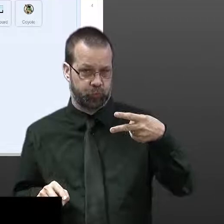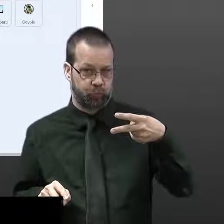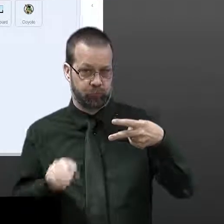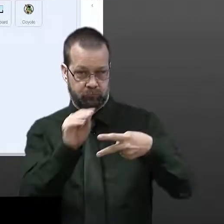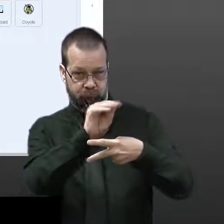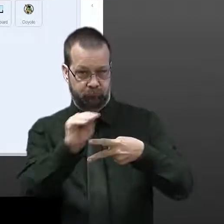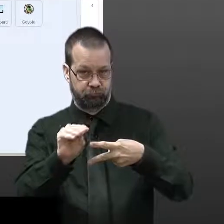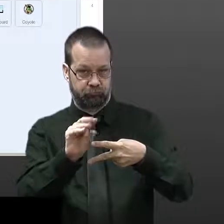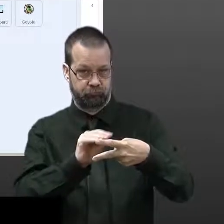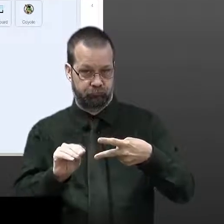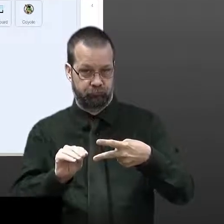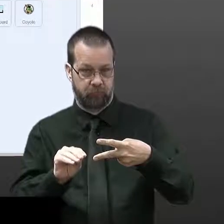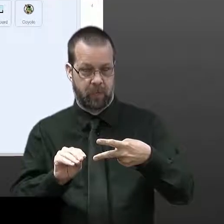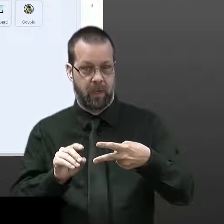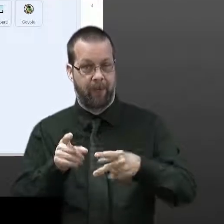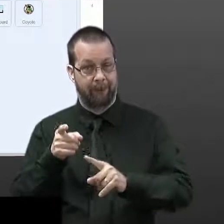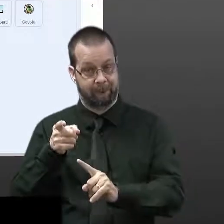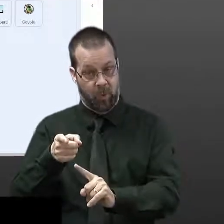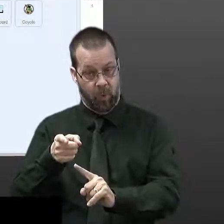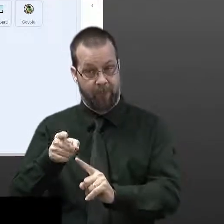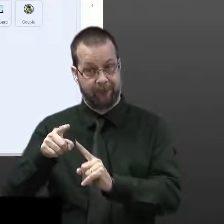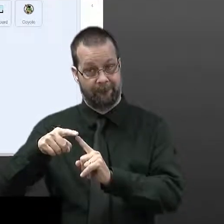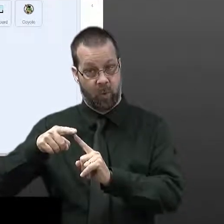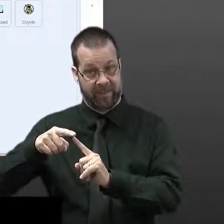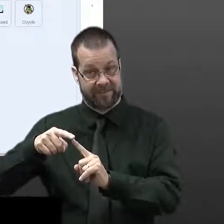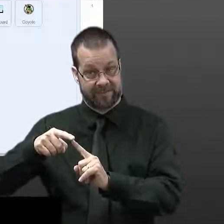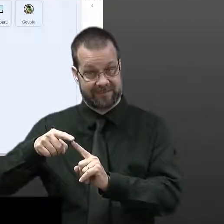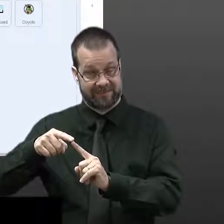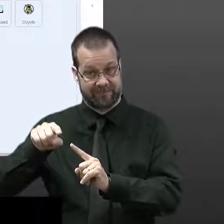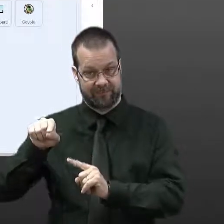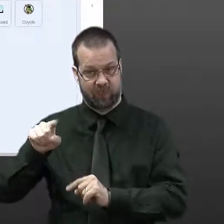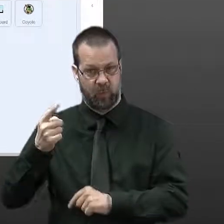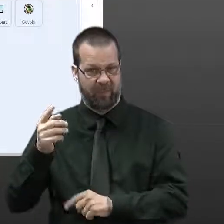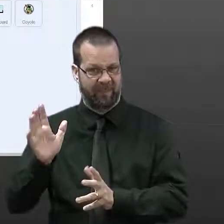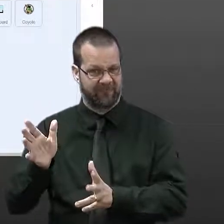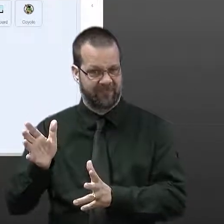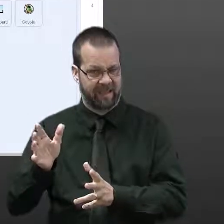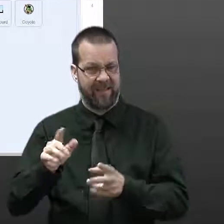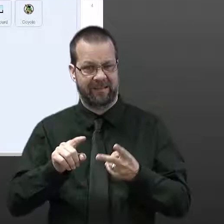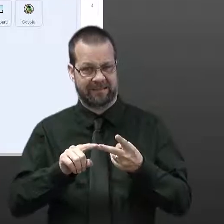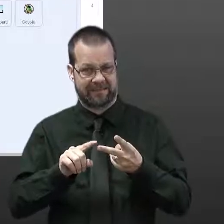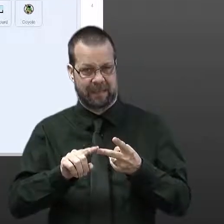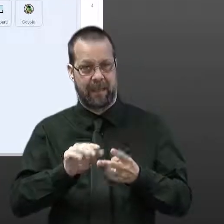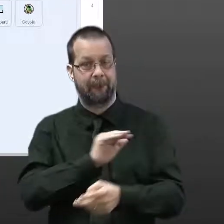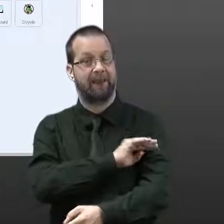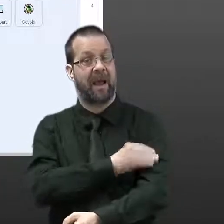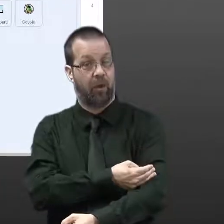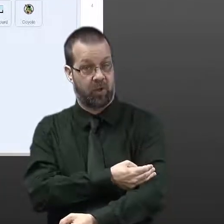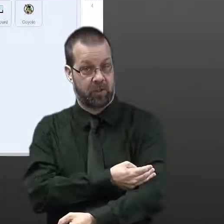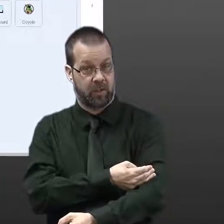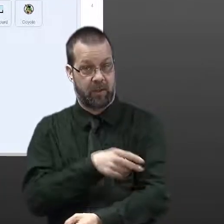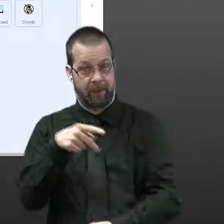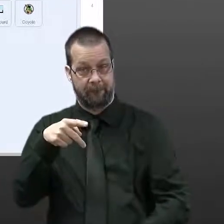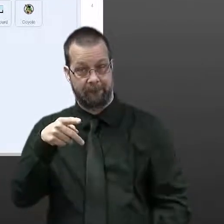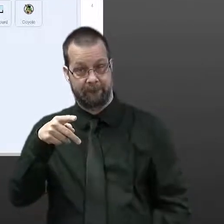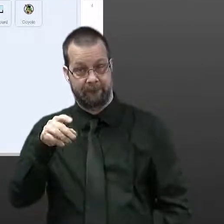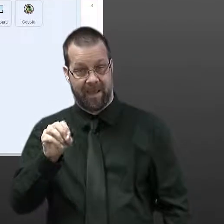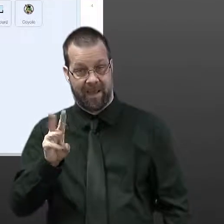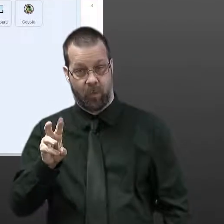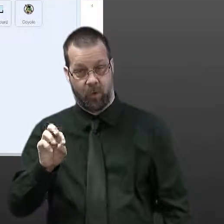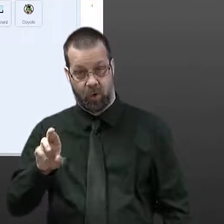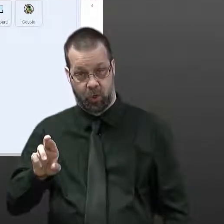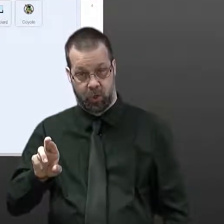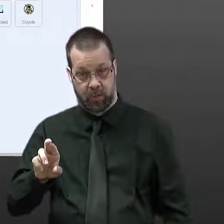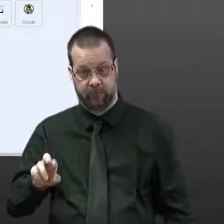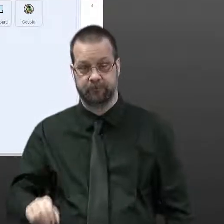show variable, and you can actually grab two of these. And points, we can leave one as points, but we want to change one of them to power. This will make sure